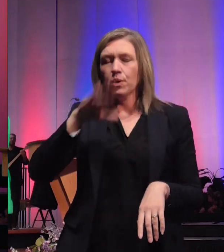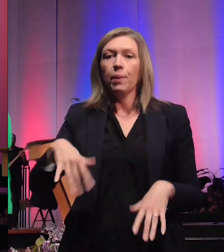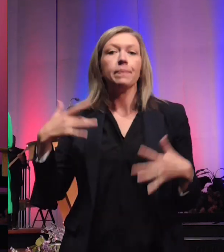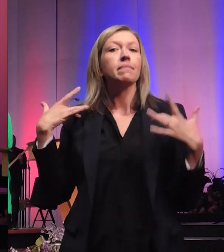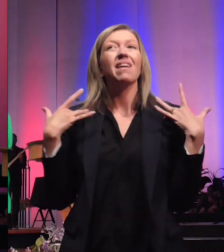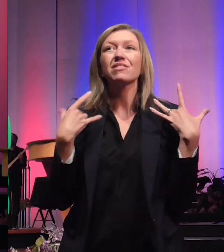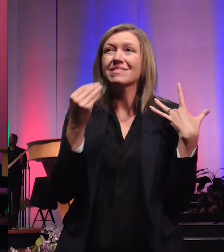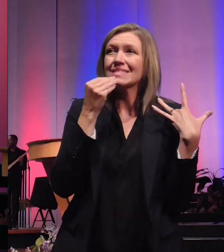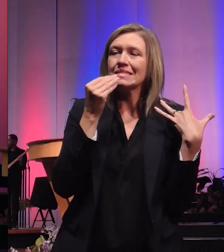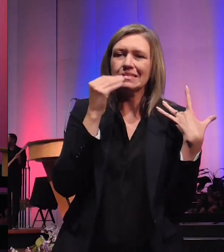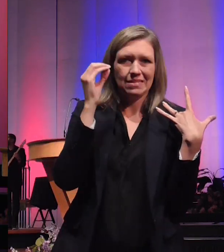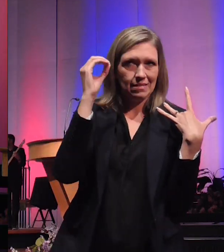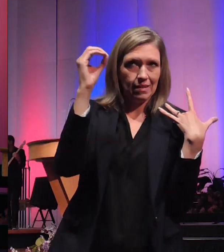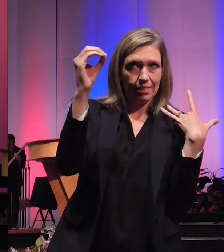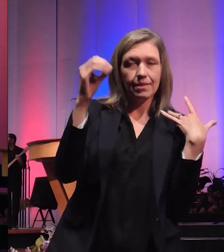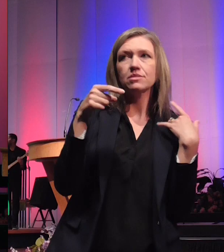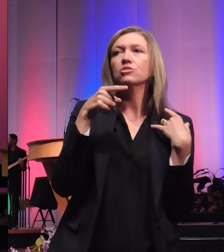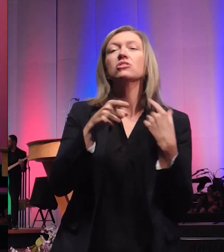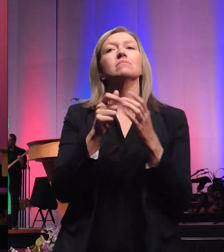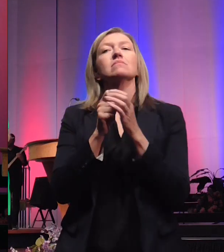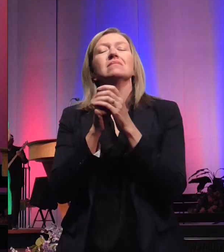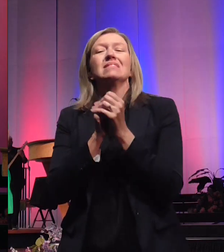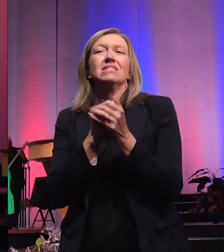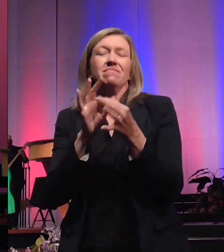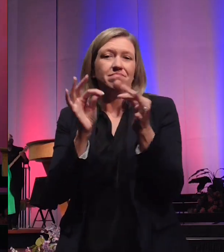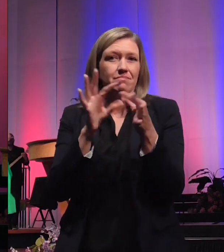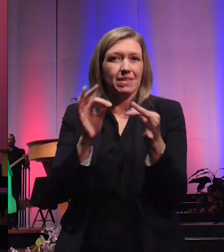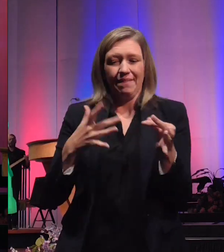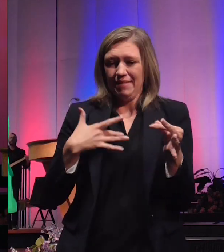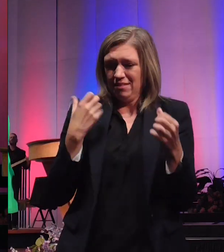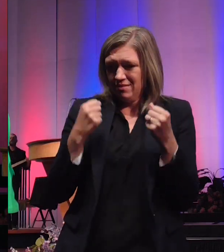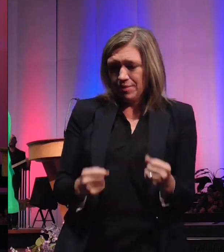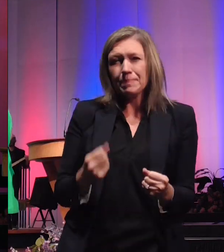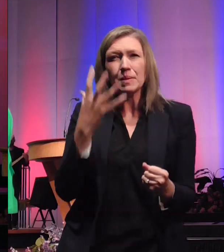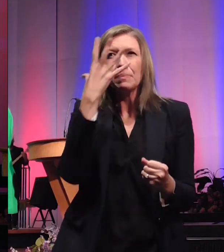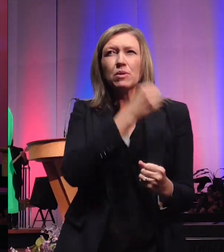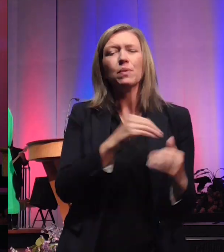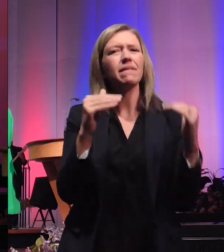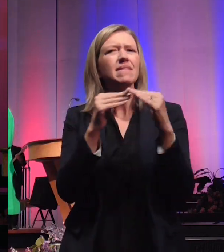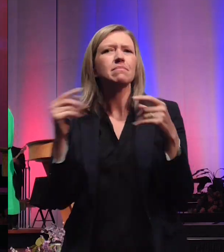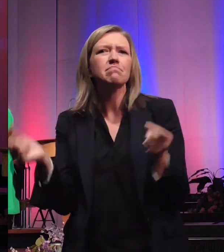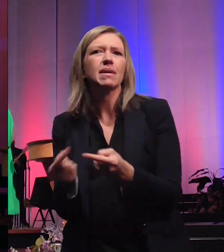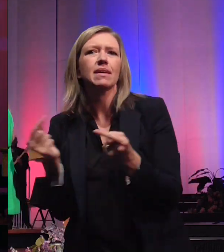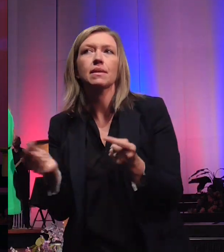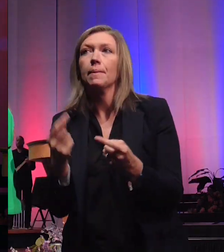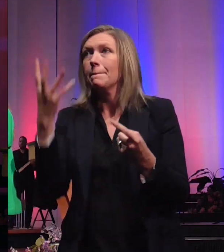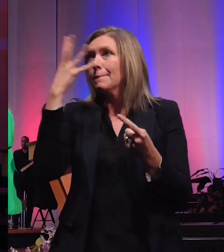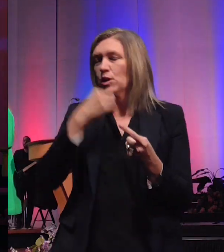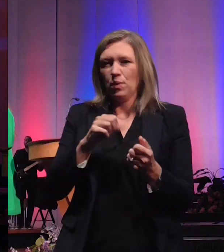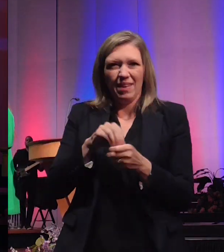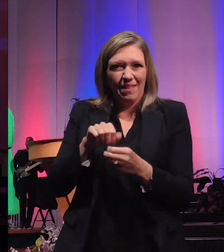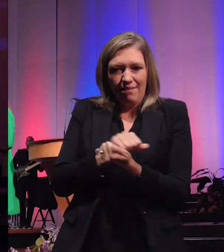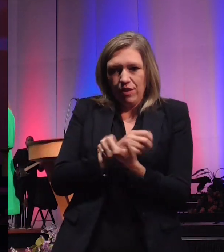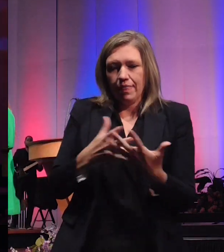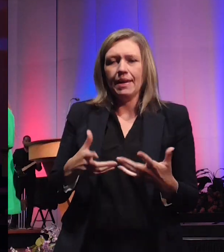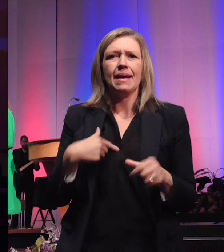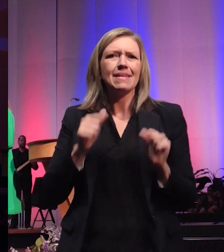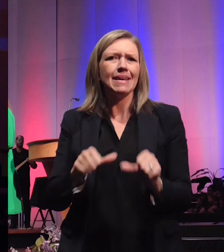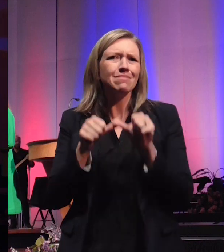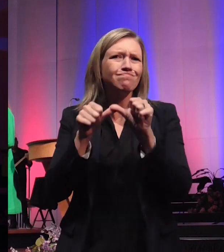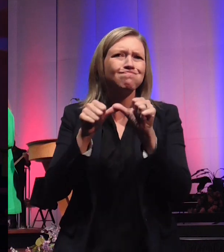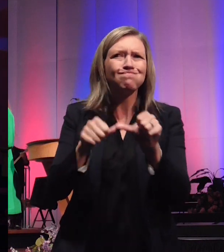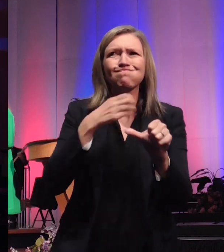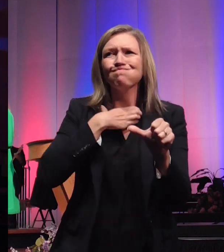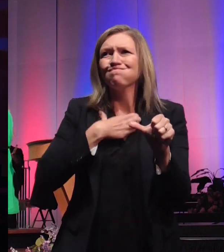Starving, you know, cover girls eat nothing. She says beauty is pain and there's beauty in everything. What's a little bit